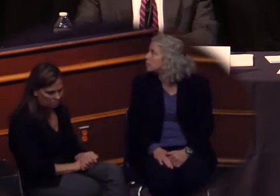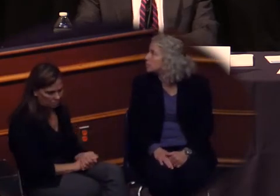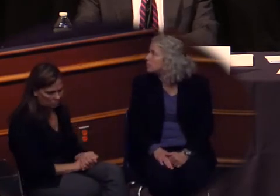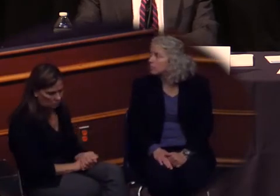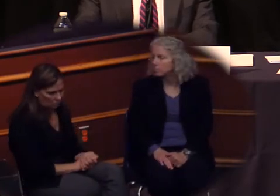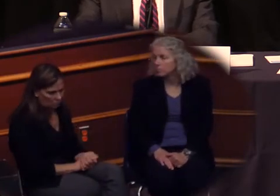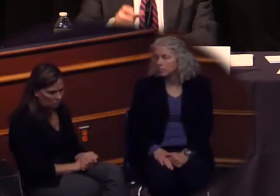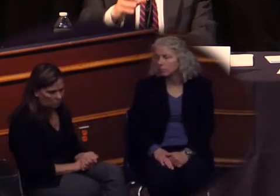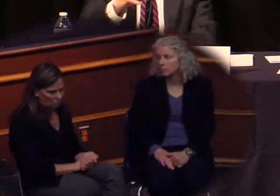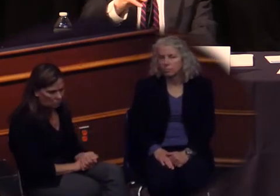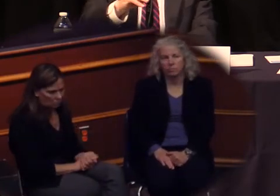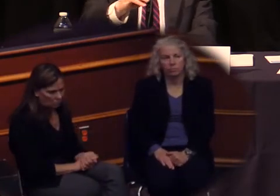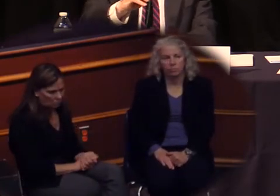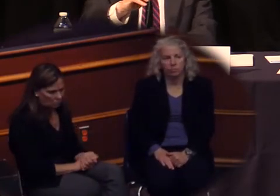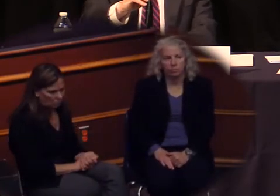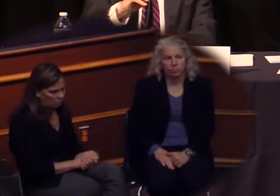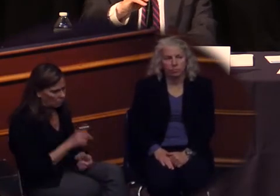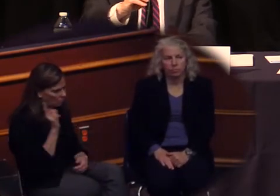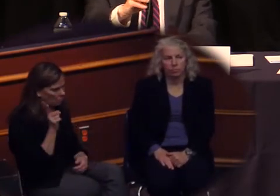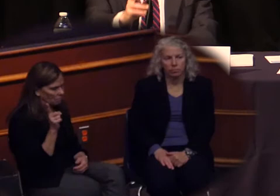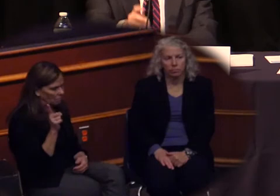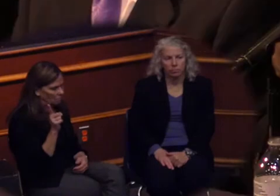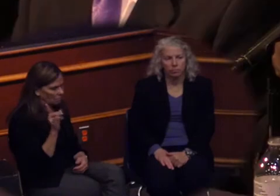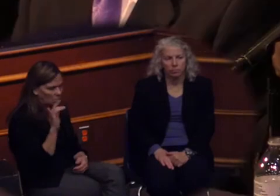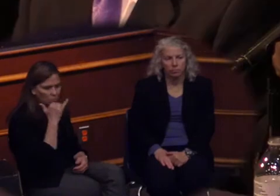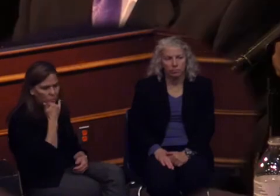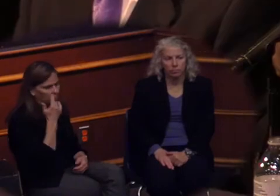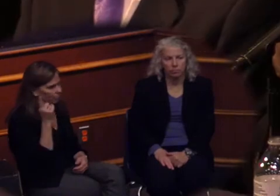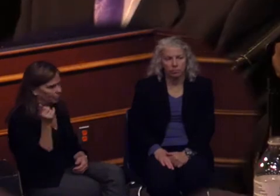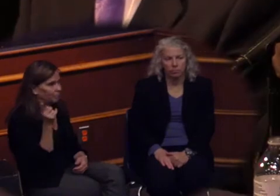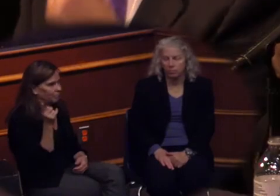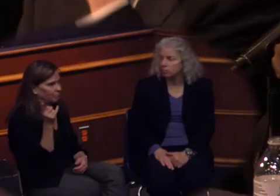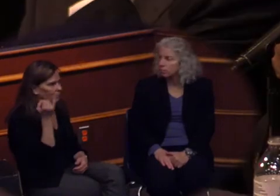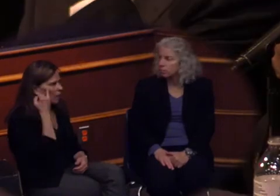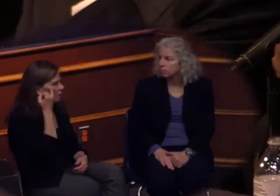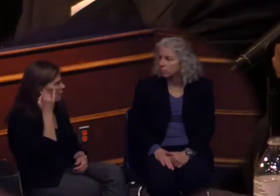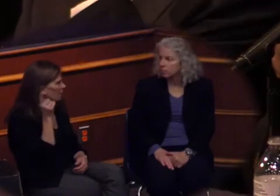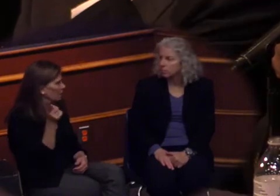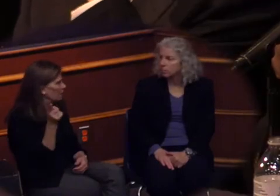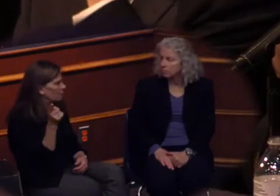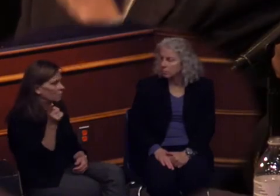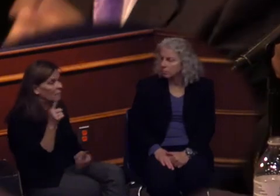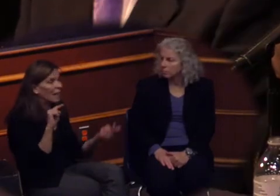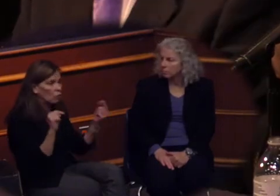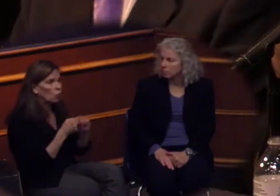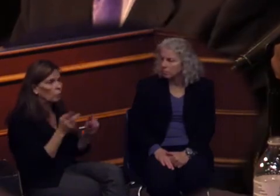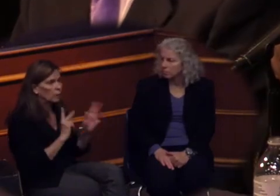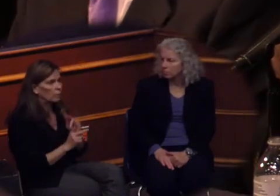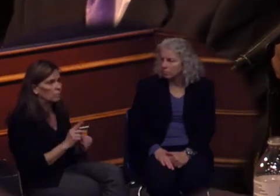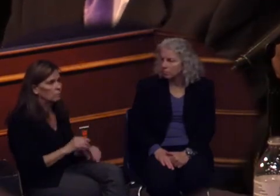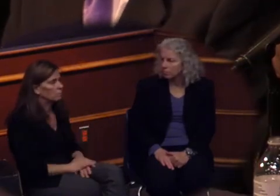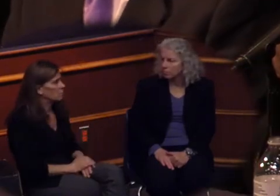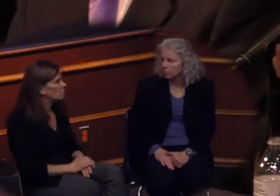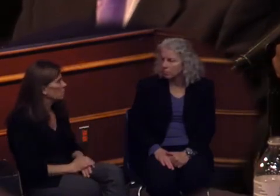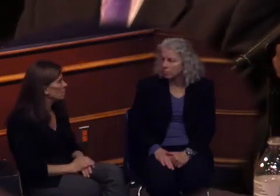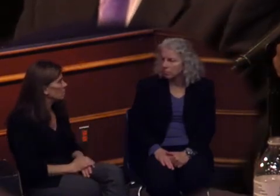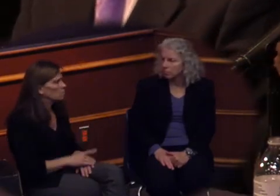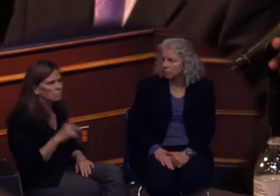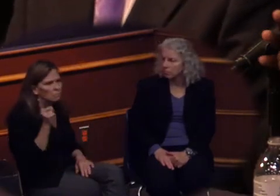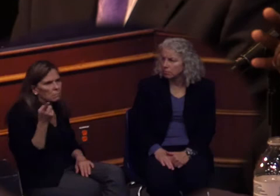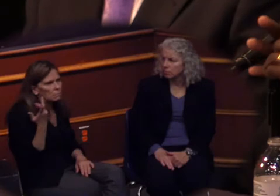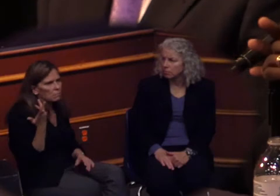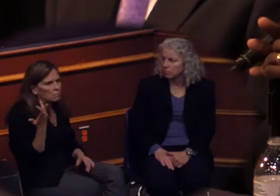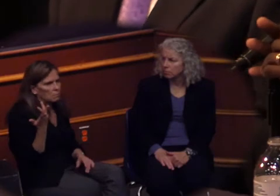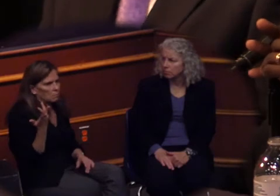It is a backwards proposal that hurt people, do nothing to ensure